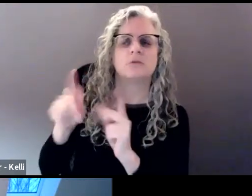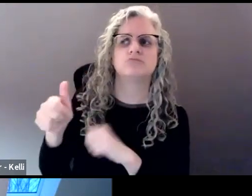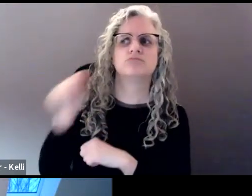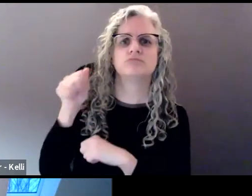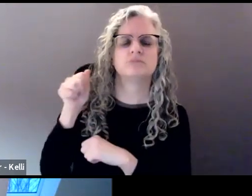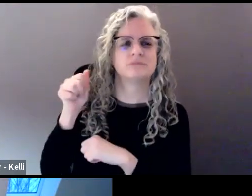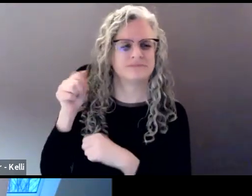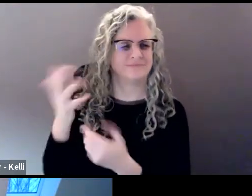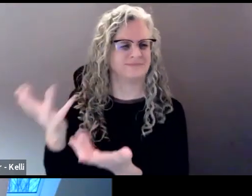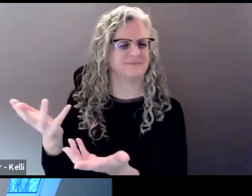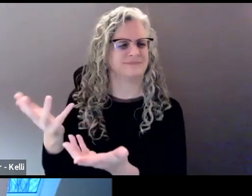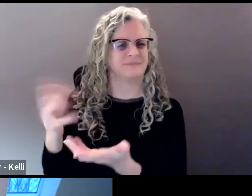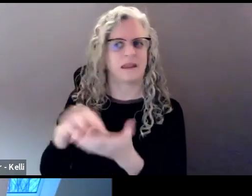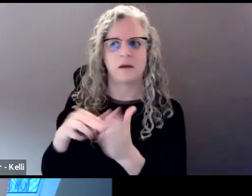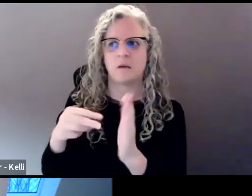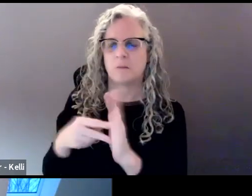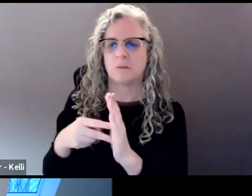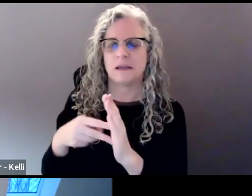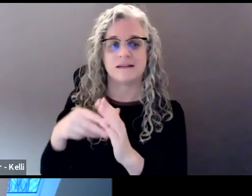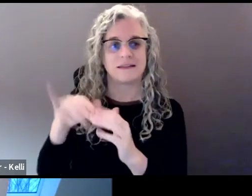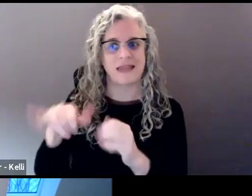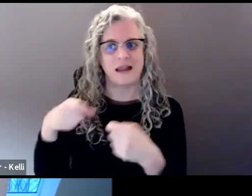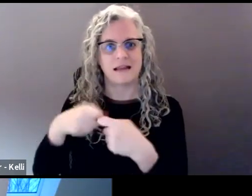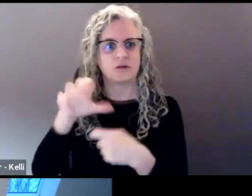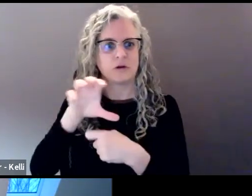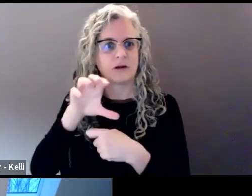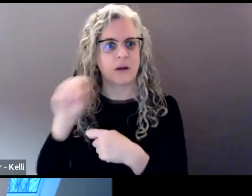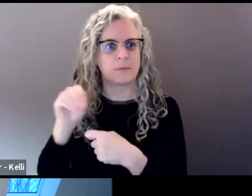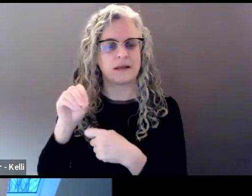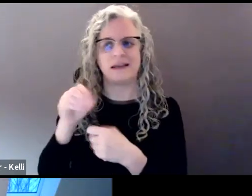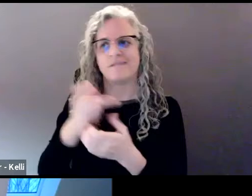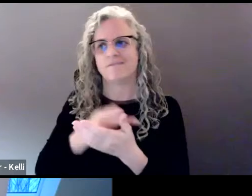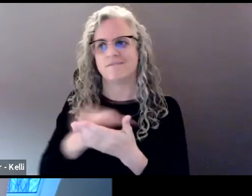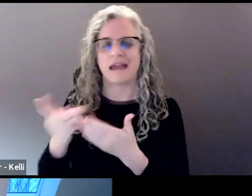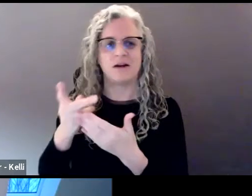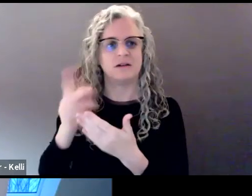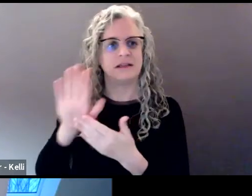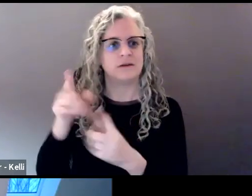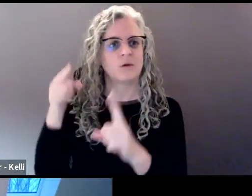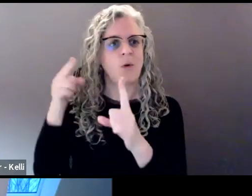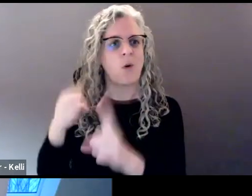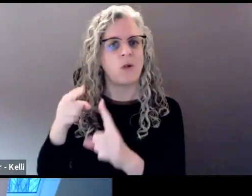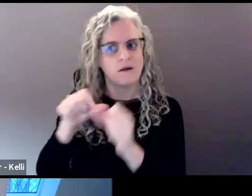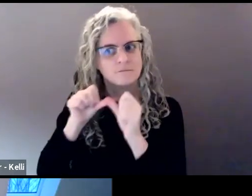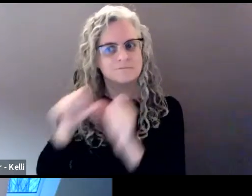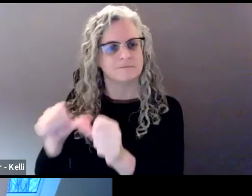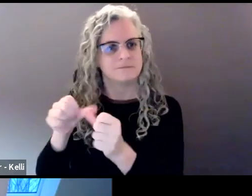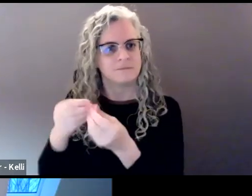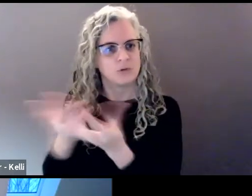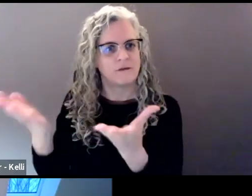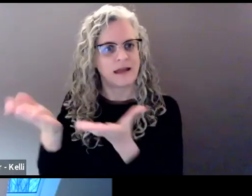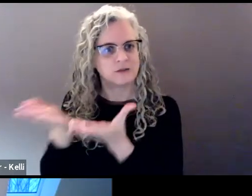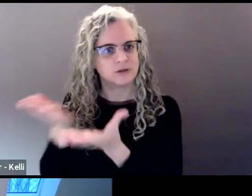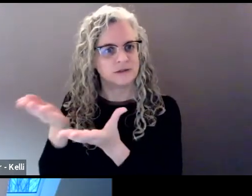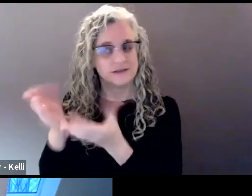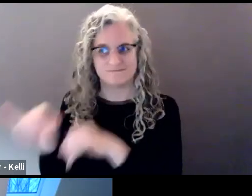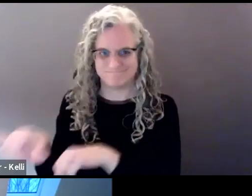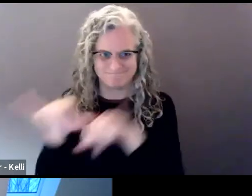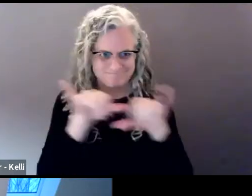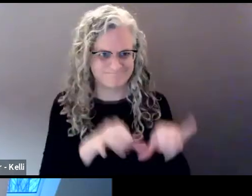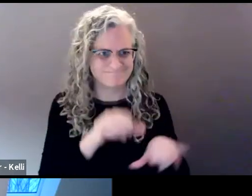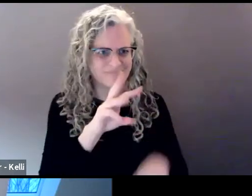that the utility has failed the fundamental objective of ensuring its continued operation. Here, it feels as though WMATA has offloaded